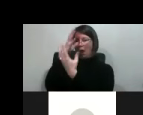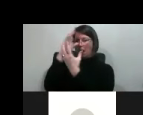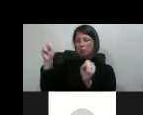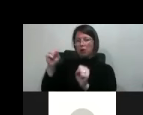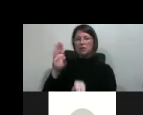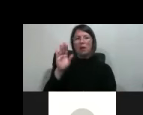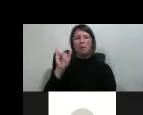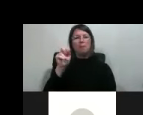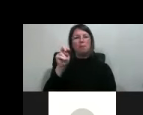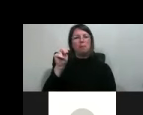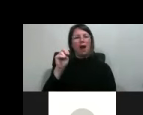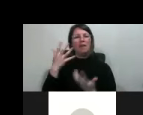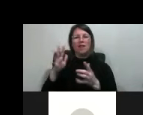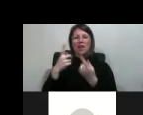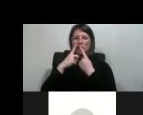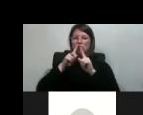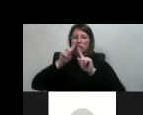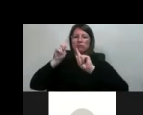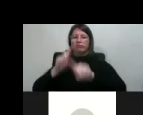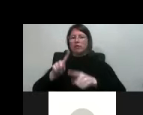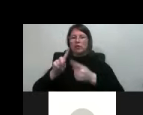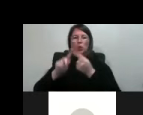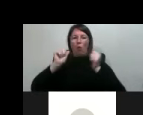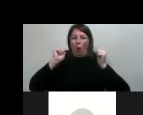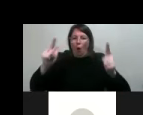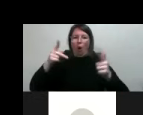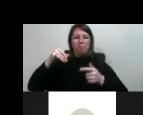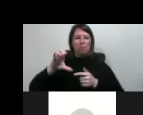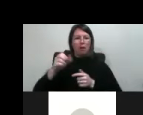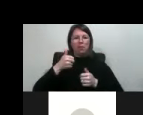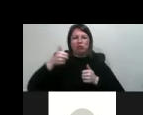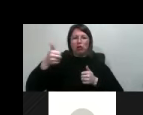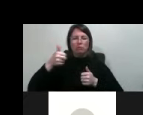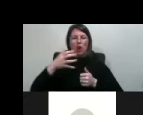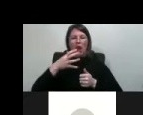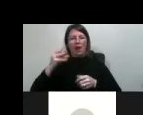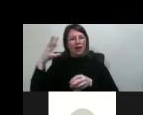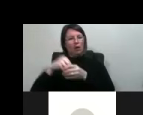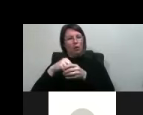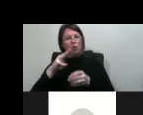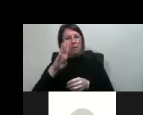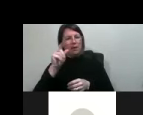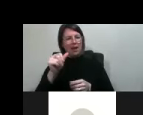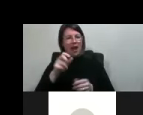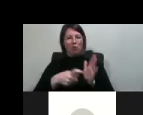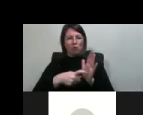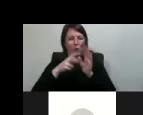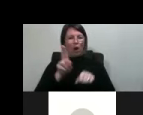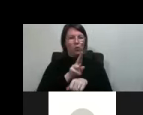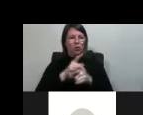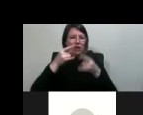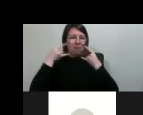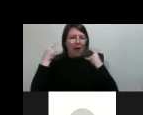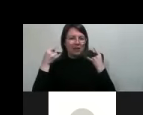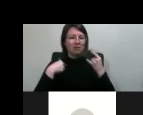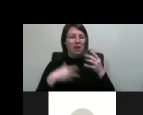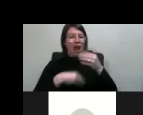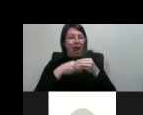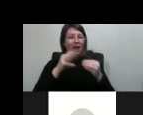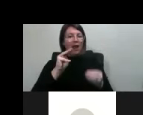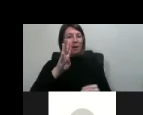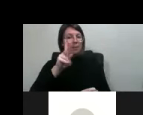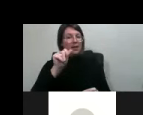directive through the FTA in all public transit modes that requires the wearing of masks. And I would also add that the